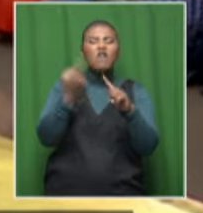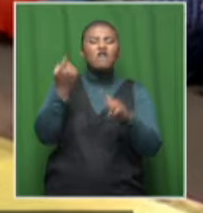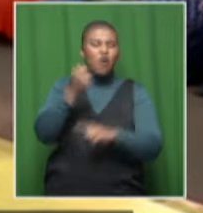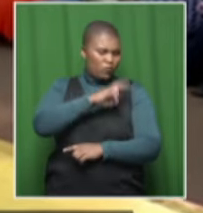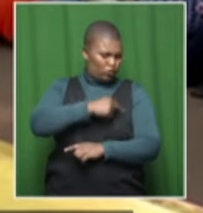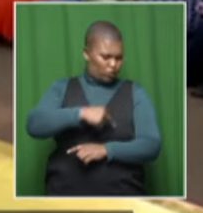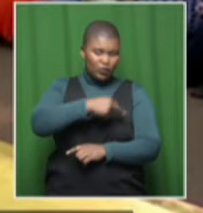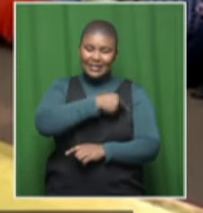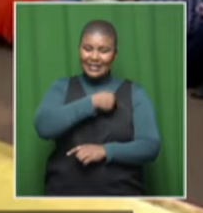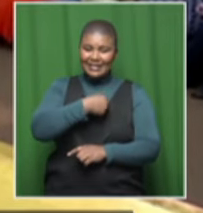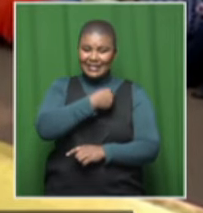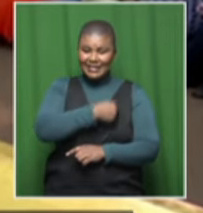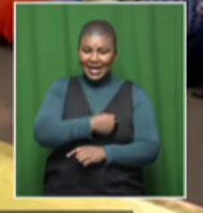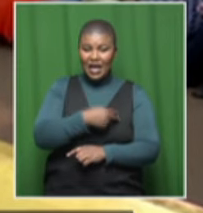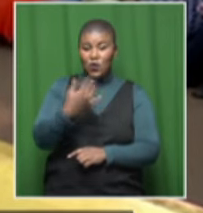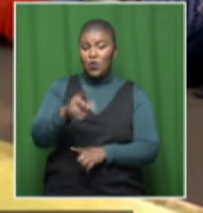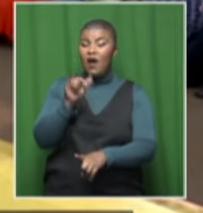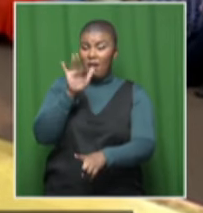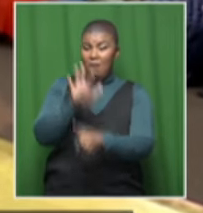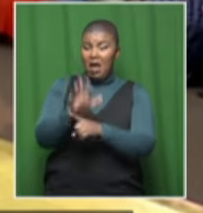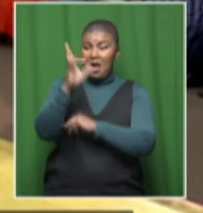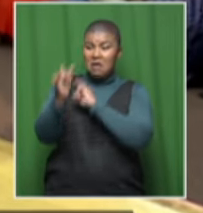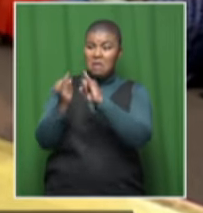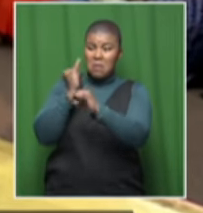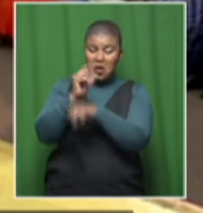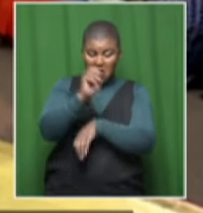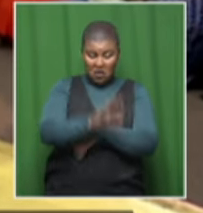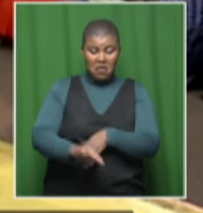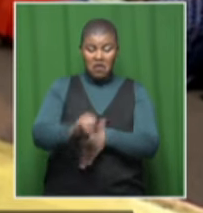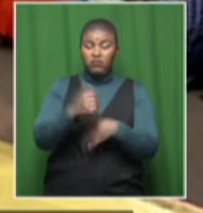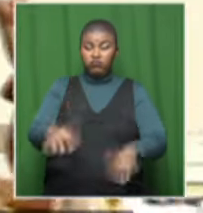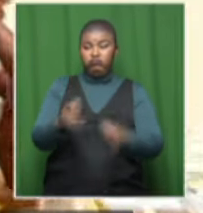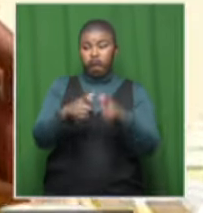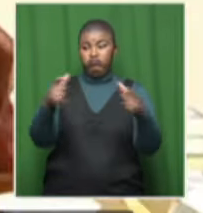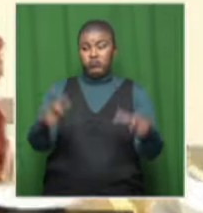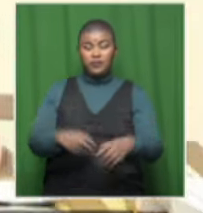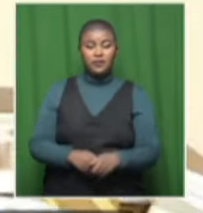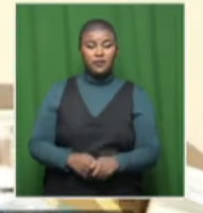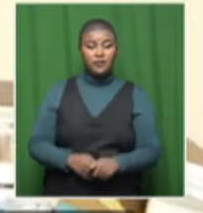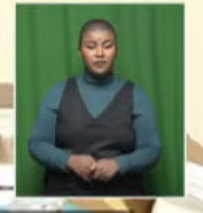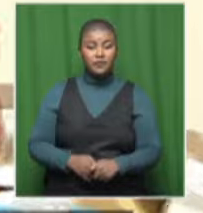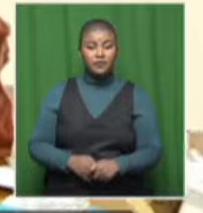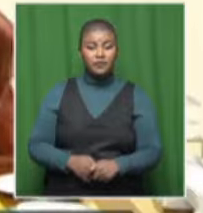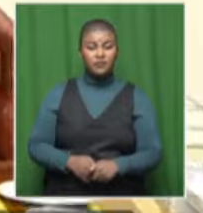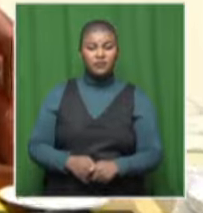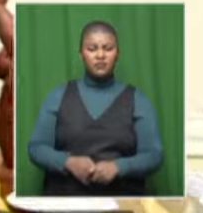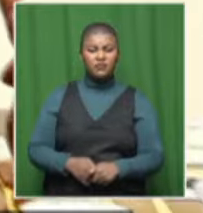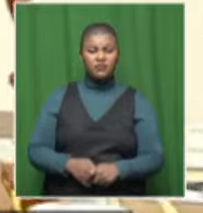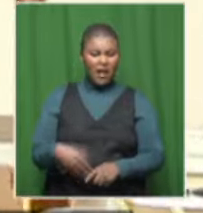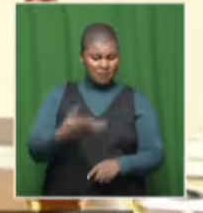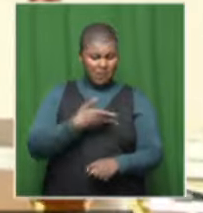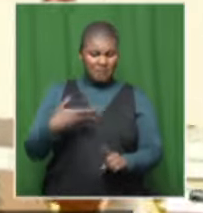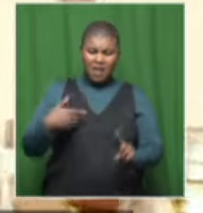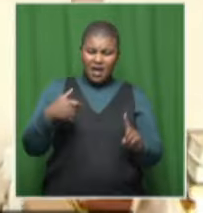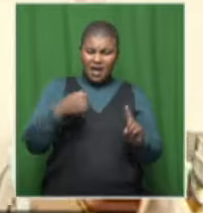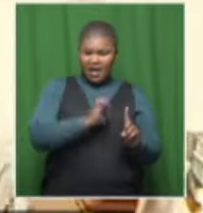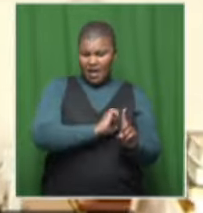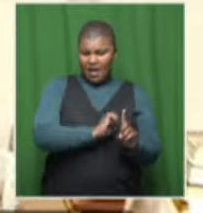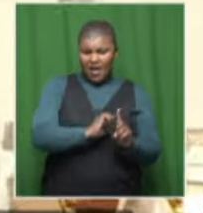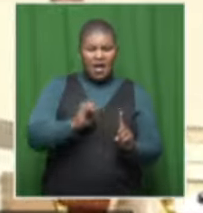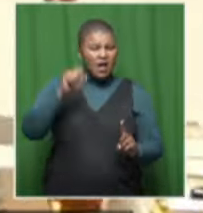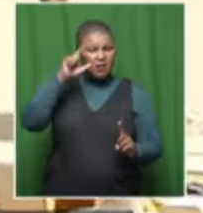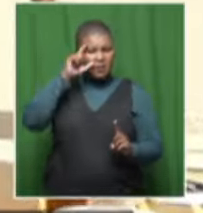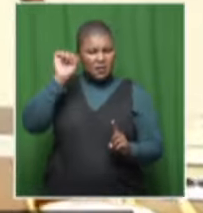a very big impact. What do we know about her relationship with Prince Buthelezi musically, that